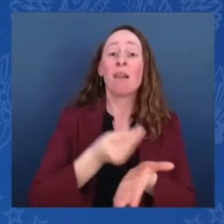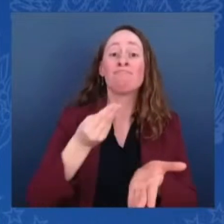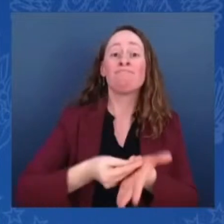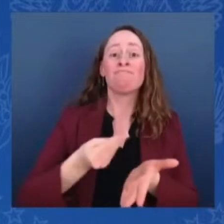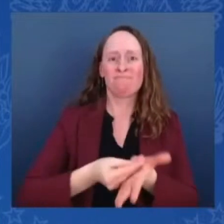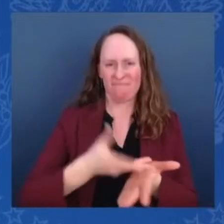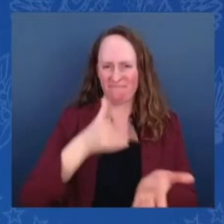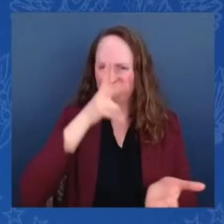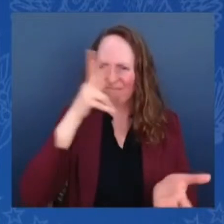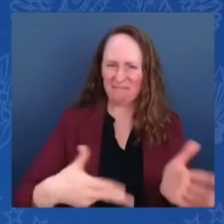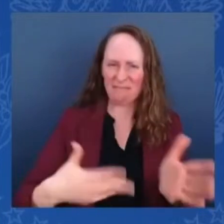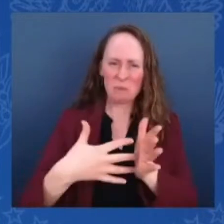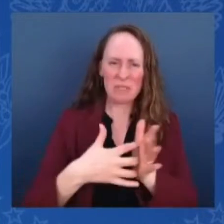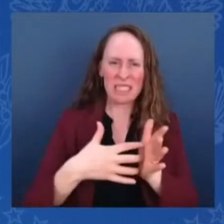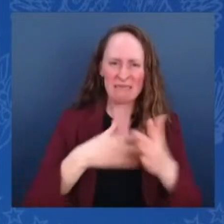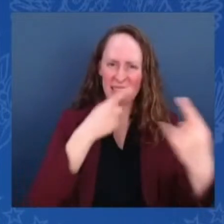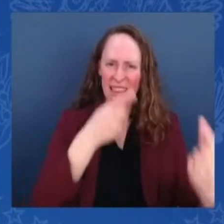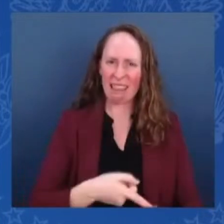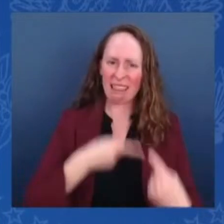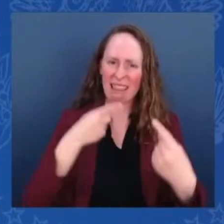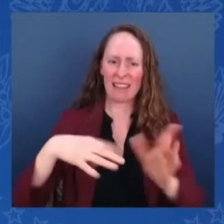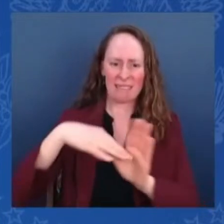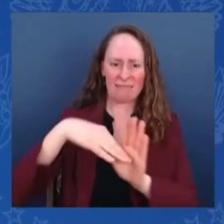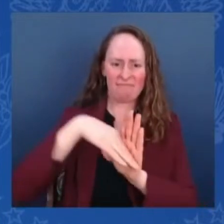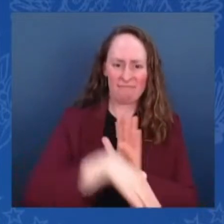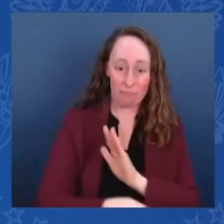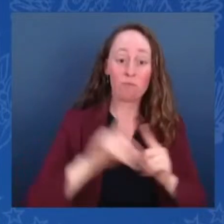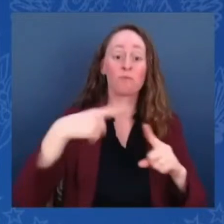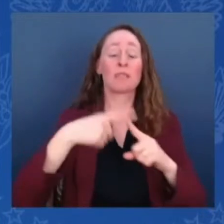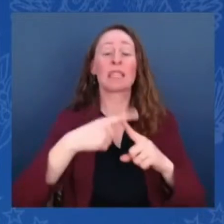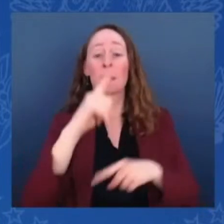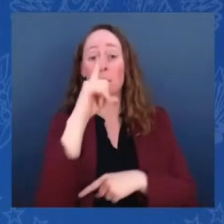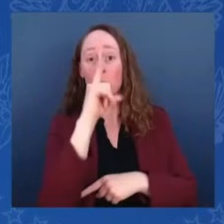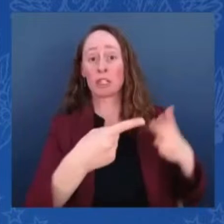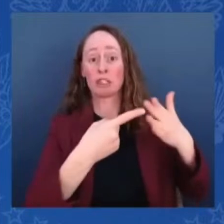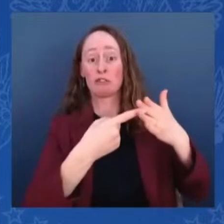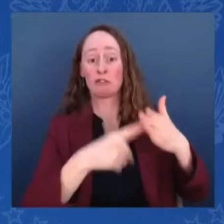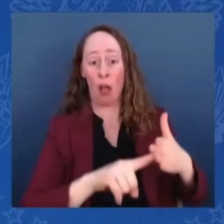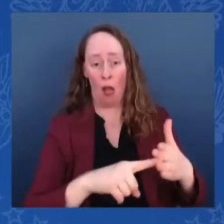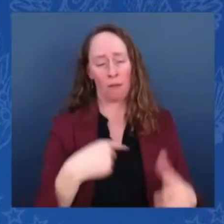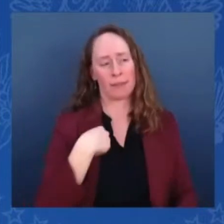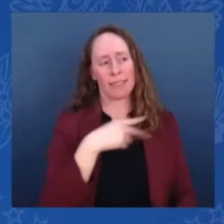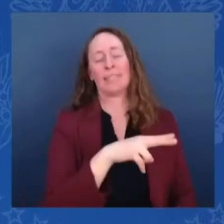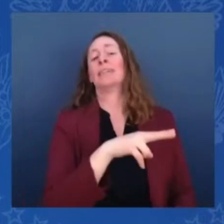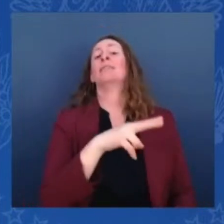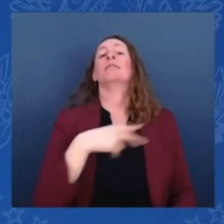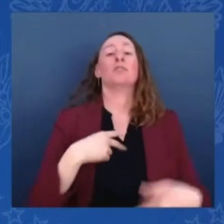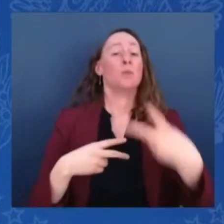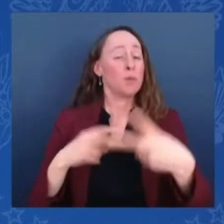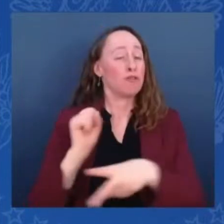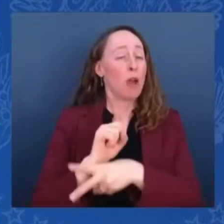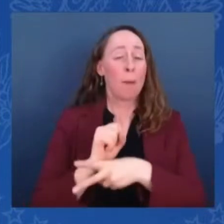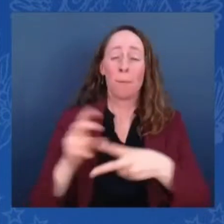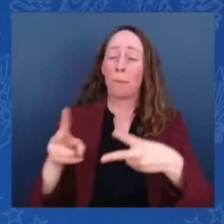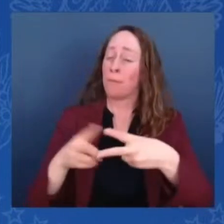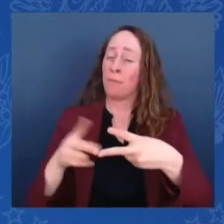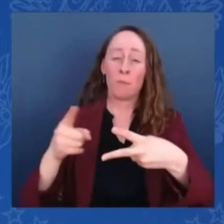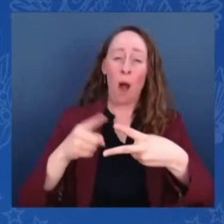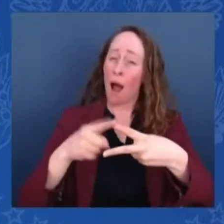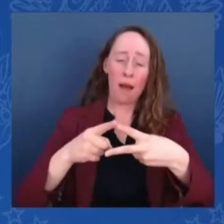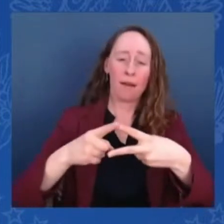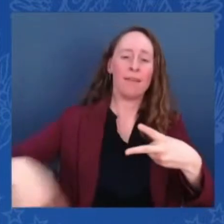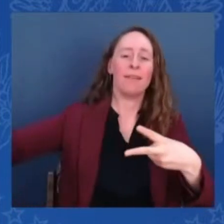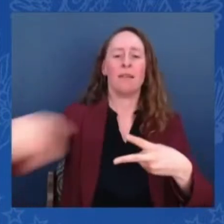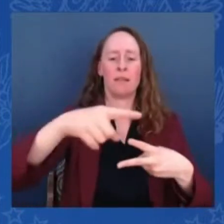launched his invasion, I had two jobs. One, to rally the world to defend Ukraine, and the other is